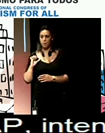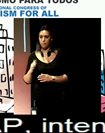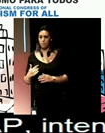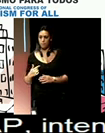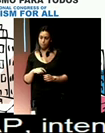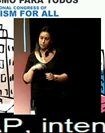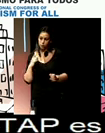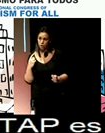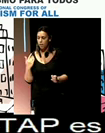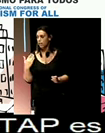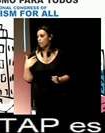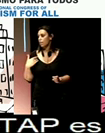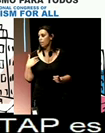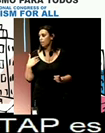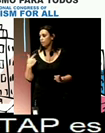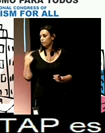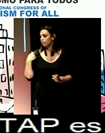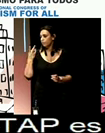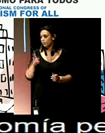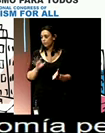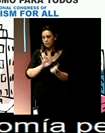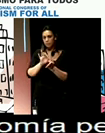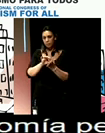tourism and personal autonomy service.